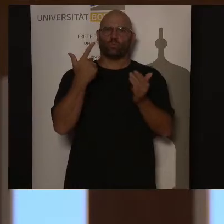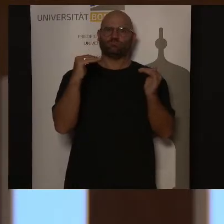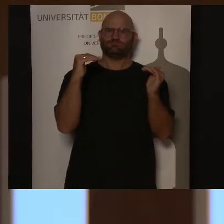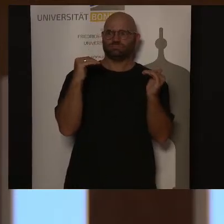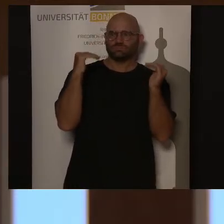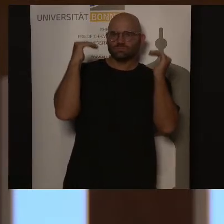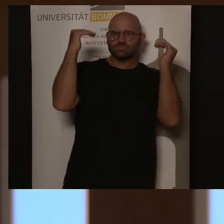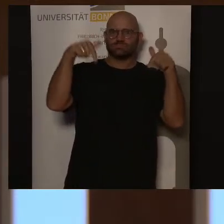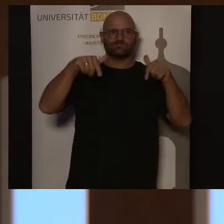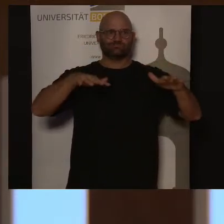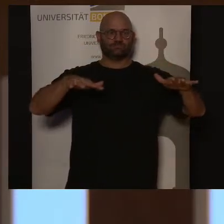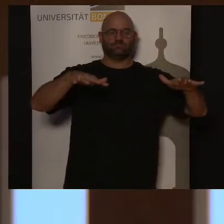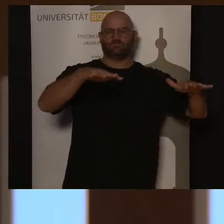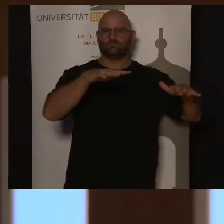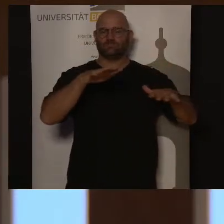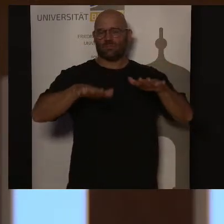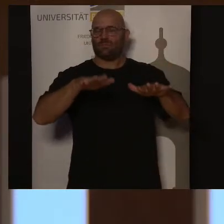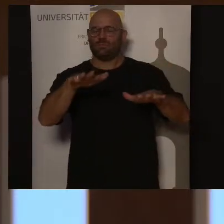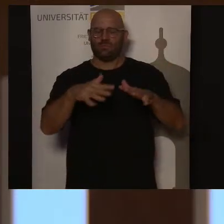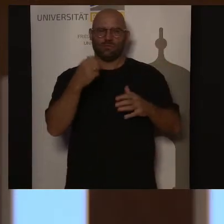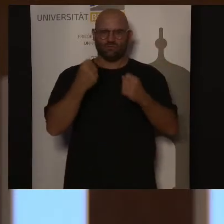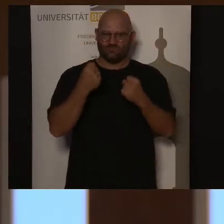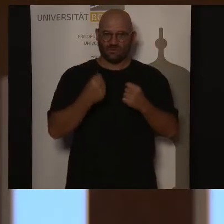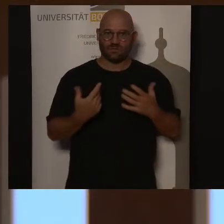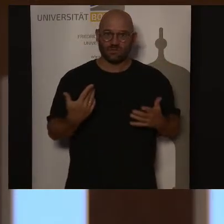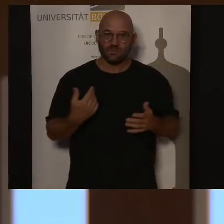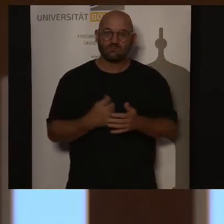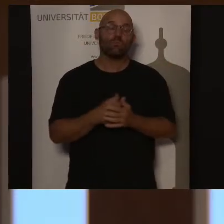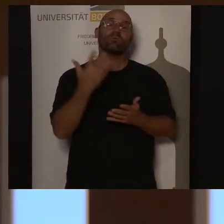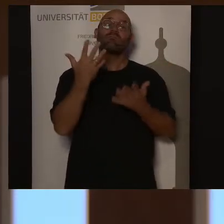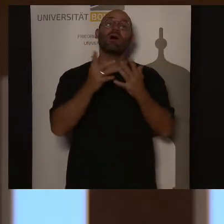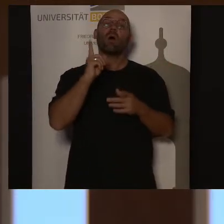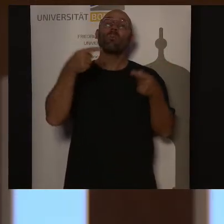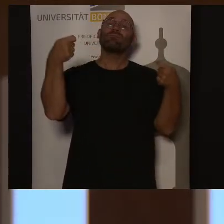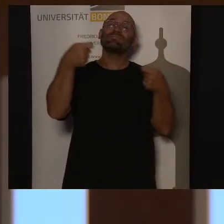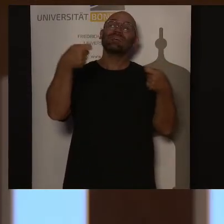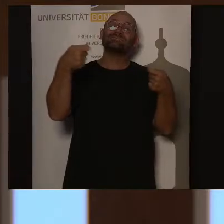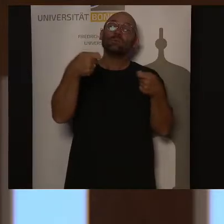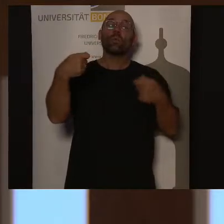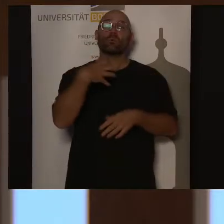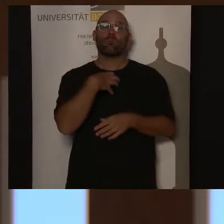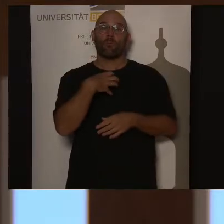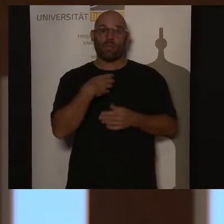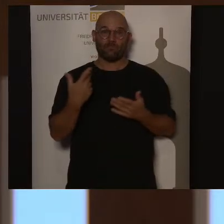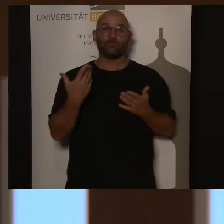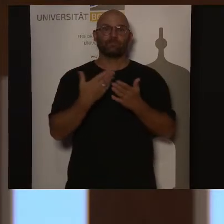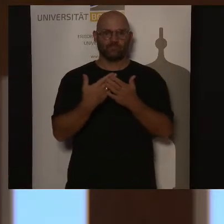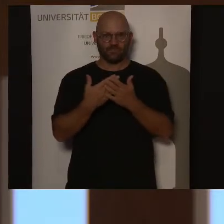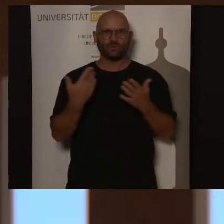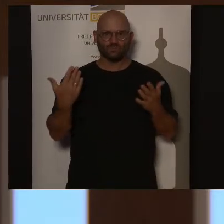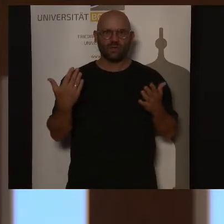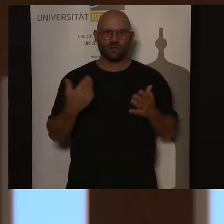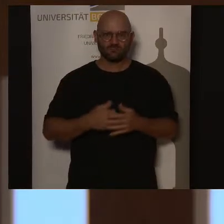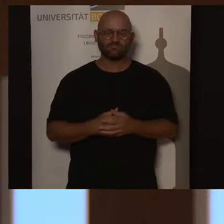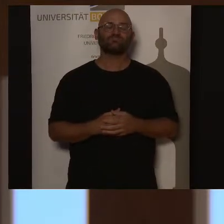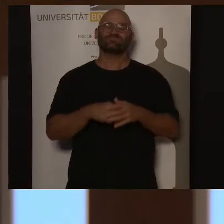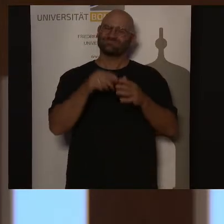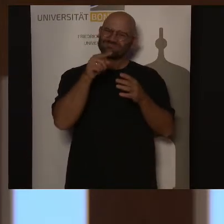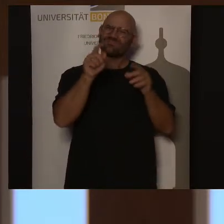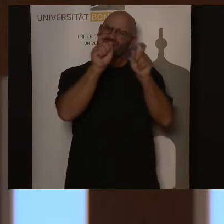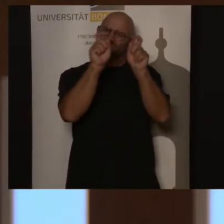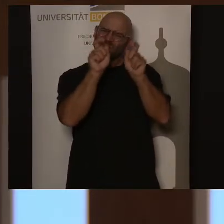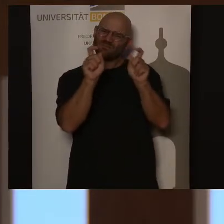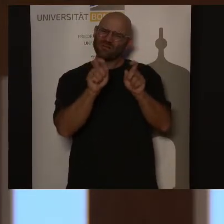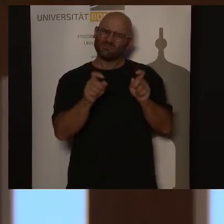education institution, and that makes life at a university more challenging for you, especially in terms of